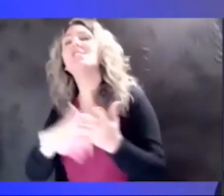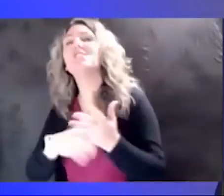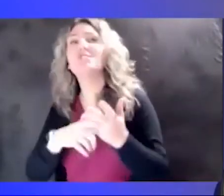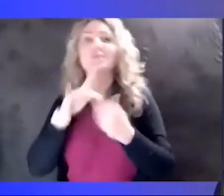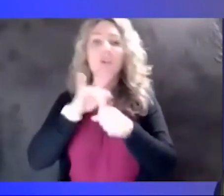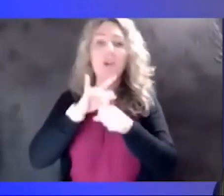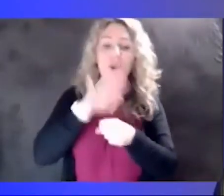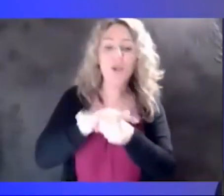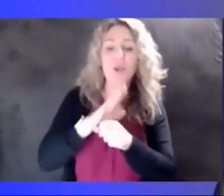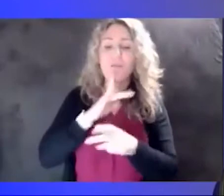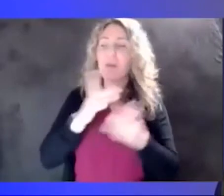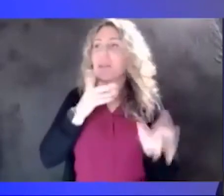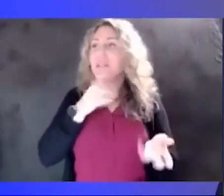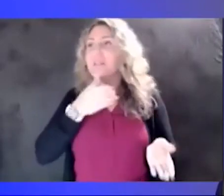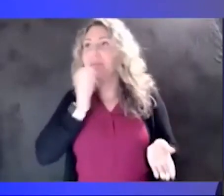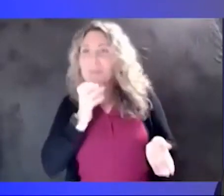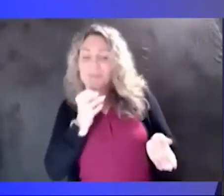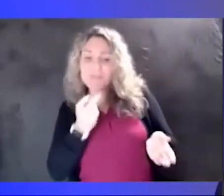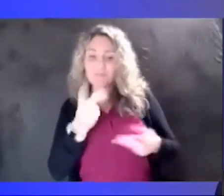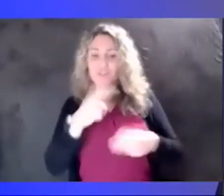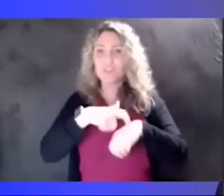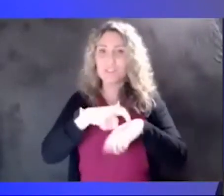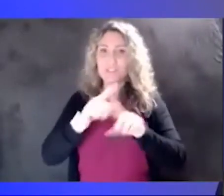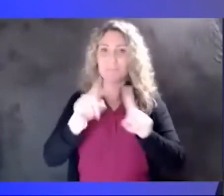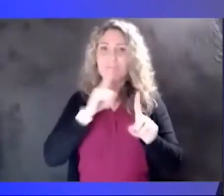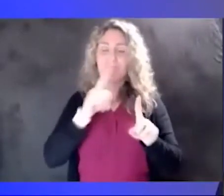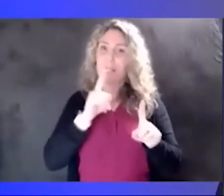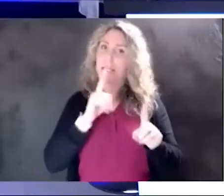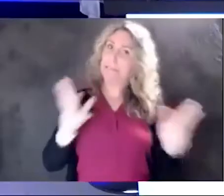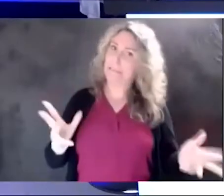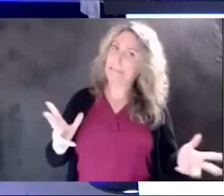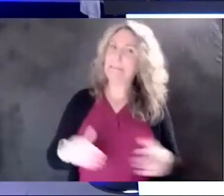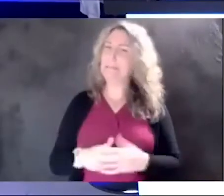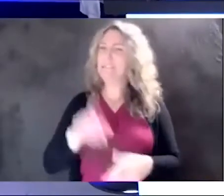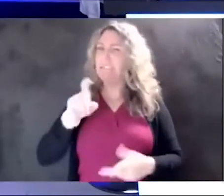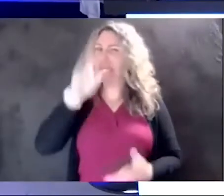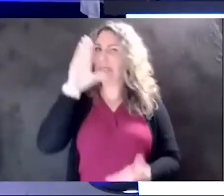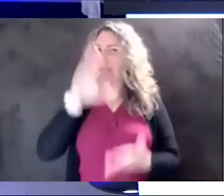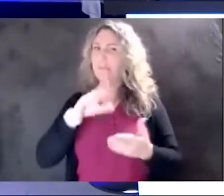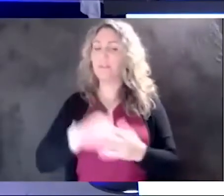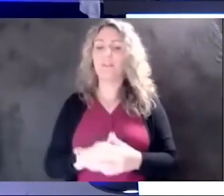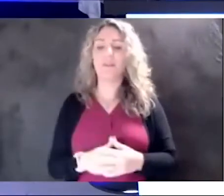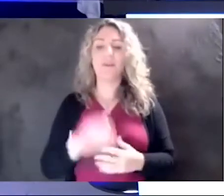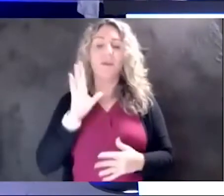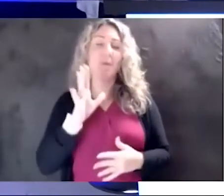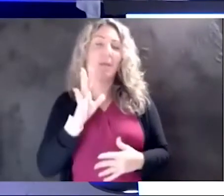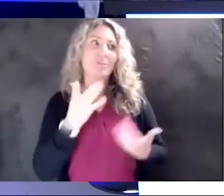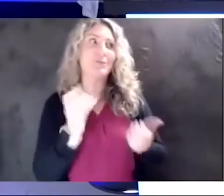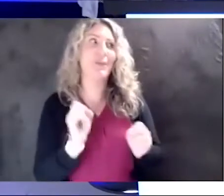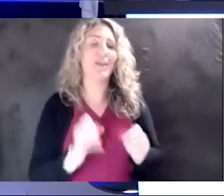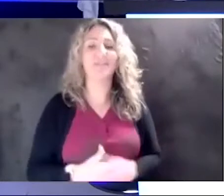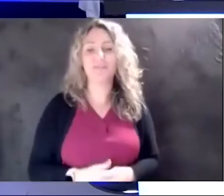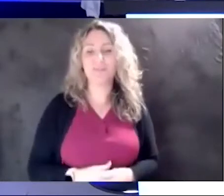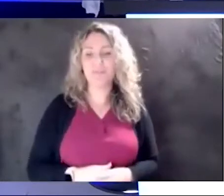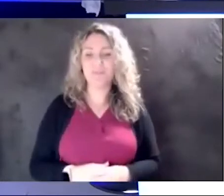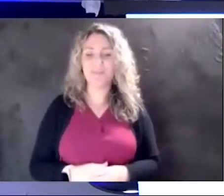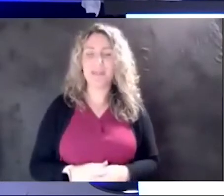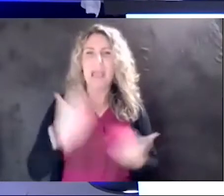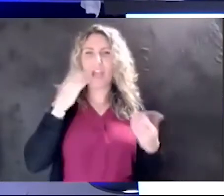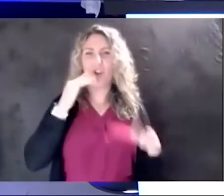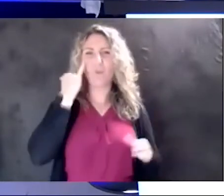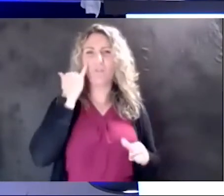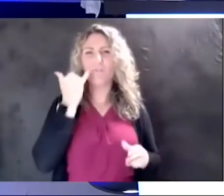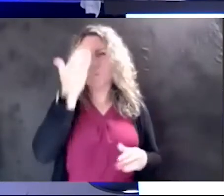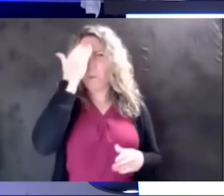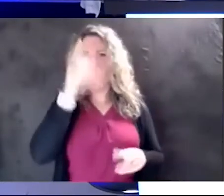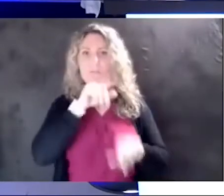here and there, but it is overdone, so we need to reduce. Okay, for sure. I will dabble. Okay, I don't know if you know the answer to this,